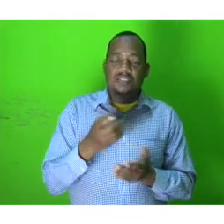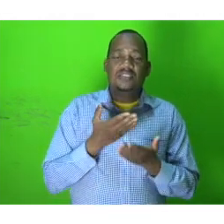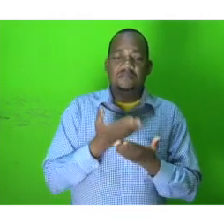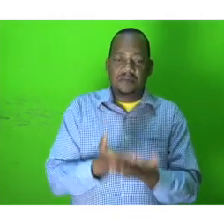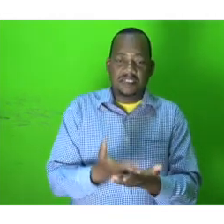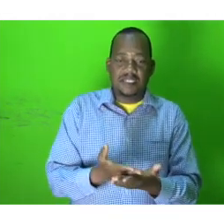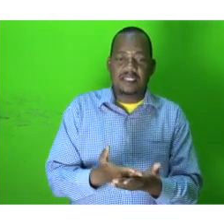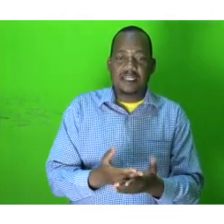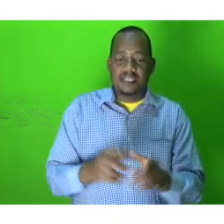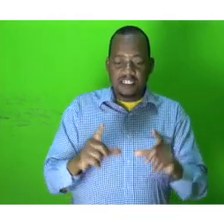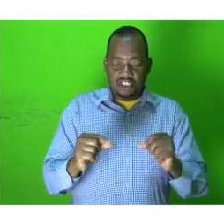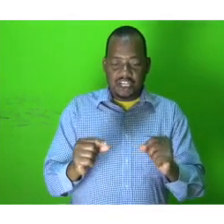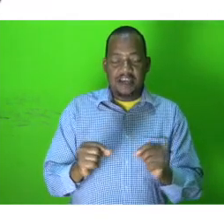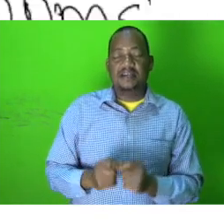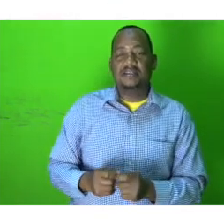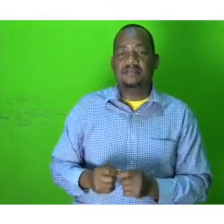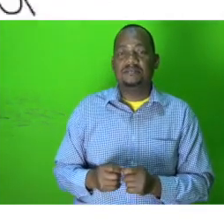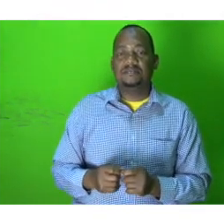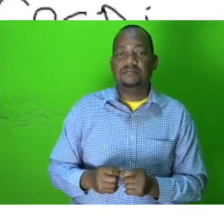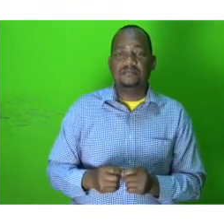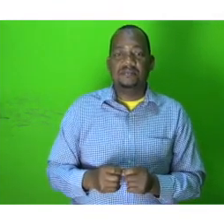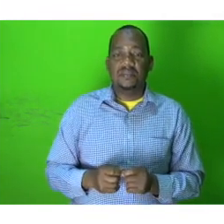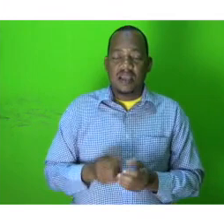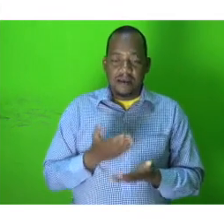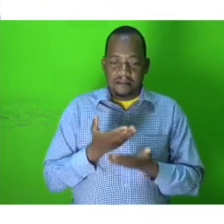Okay, this is a presented check.